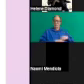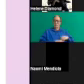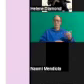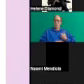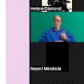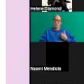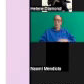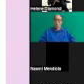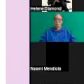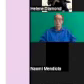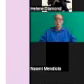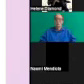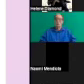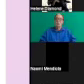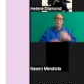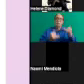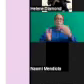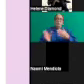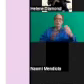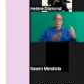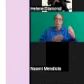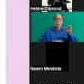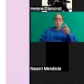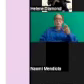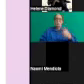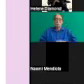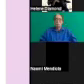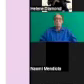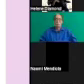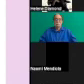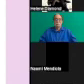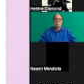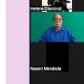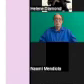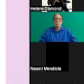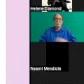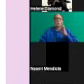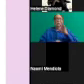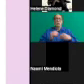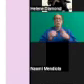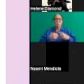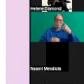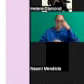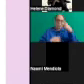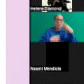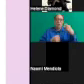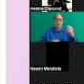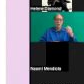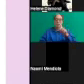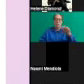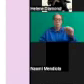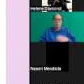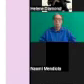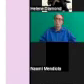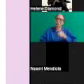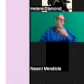So let's shift gears just a little bit and talk about mental health in disability. As you can see here, this is a